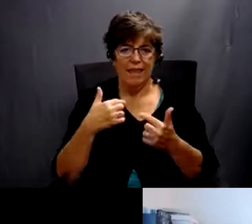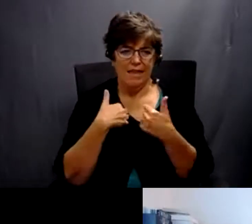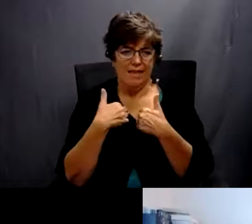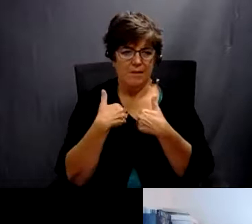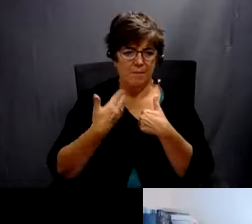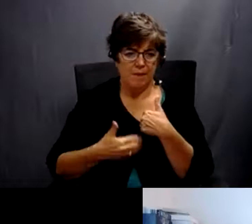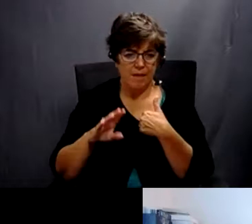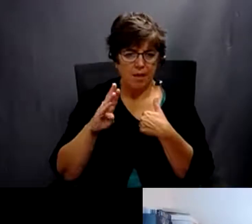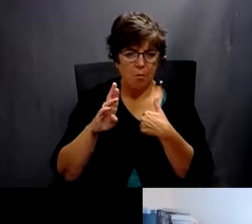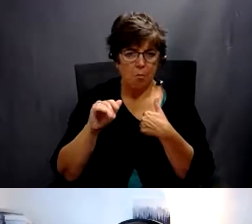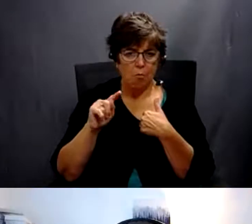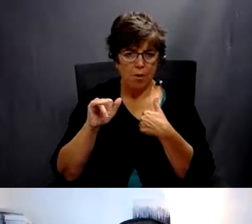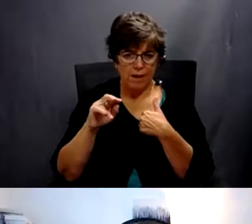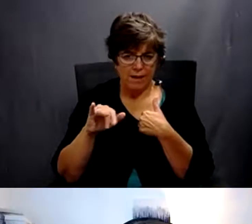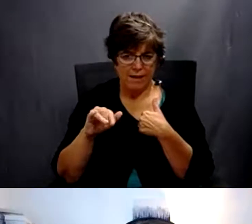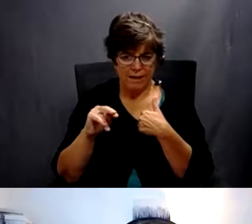to,